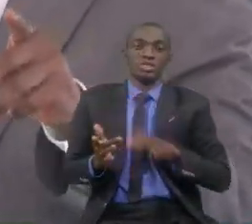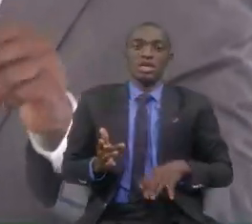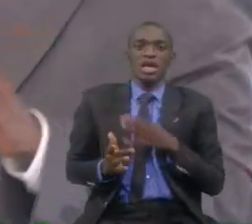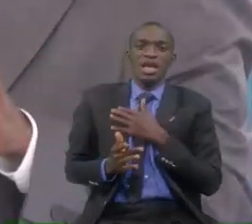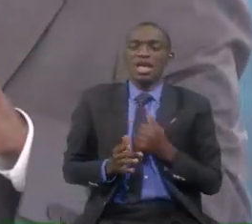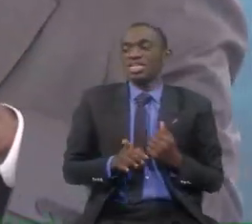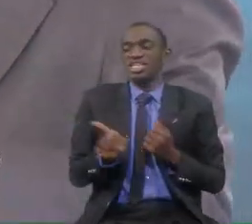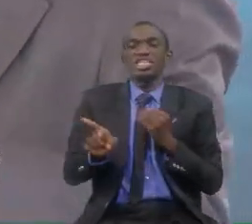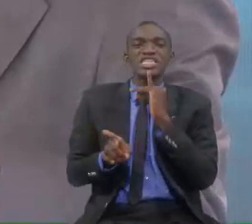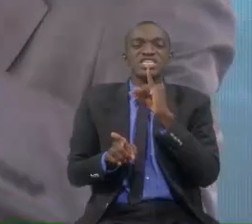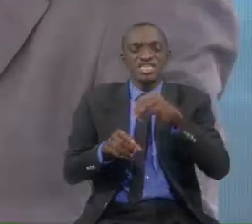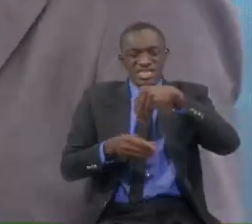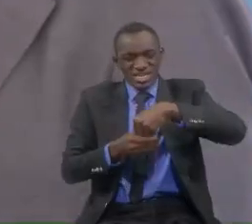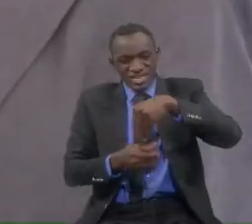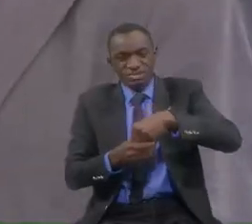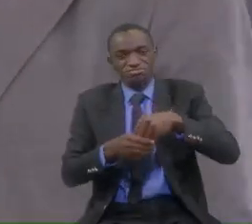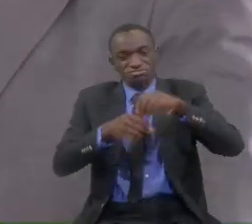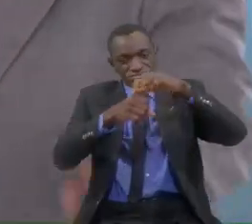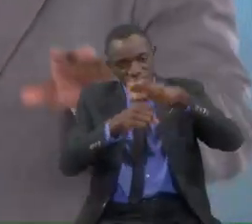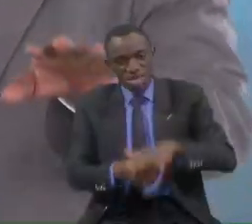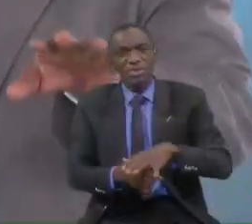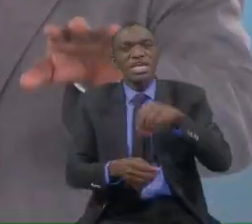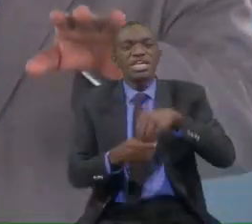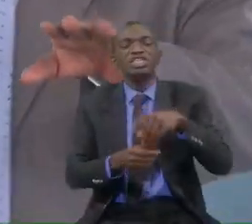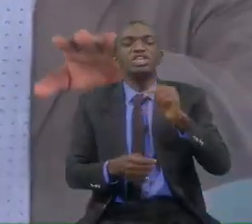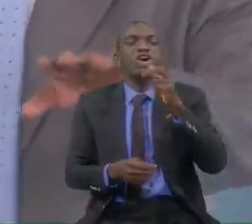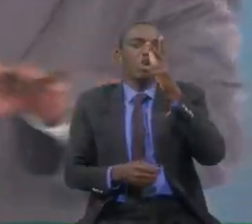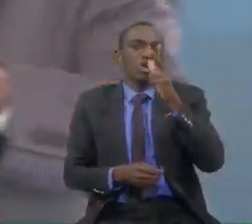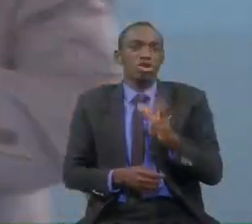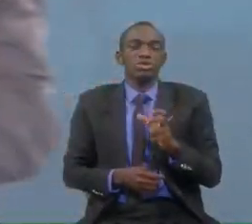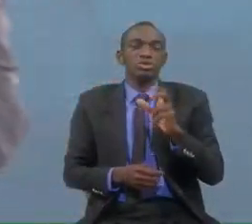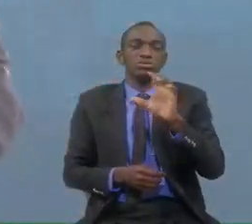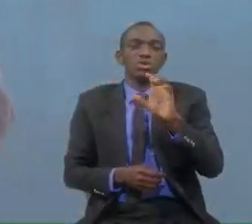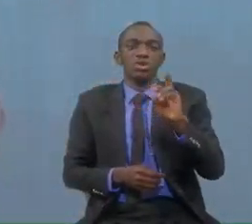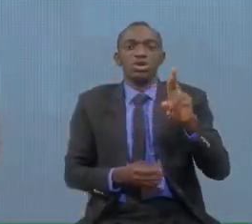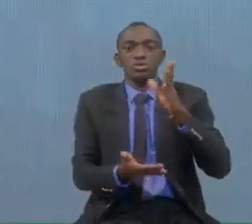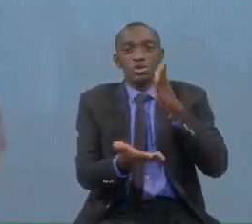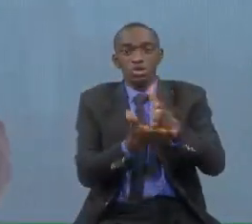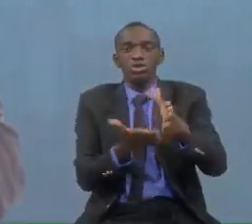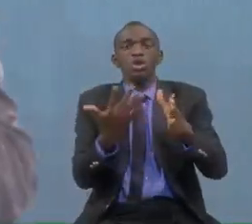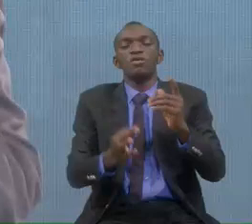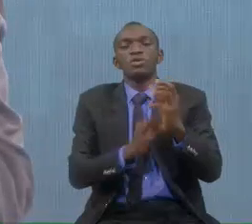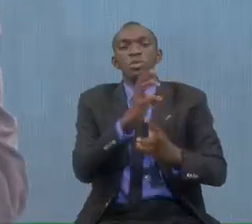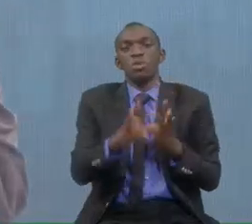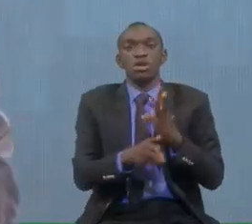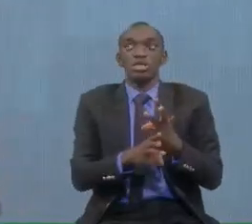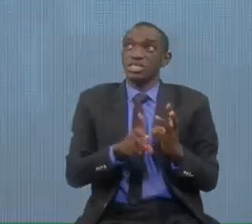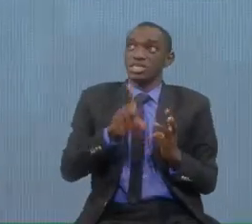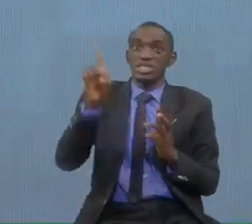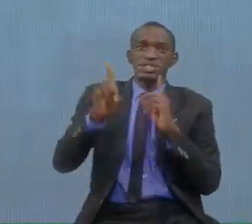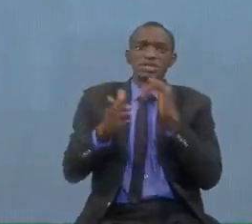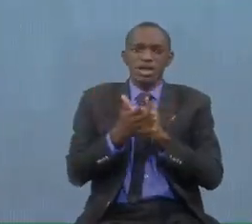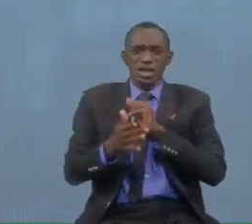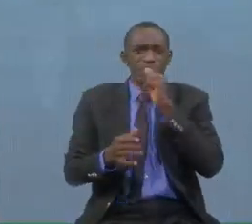Truly, I am full of power by the Spirit of the Lord and of